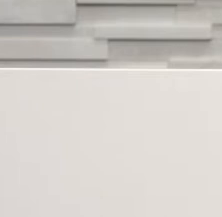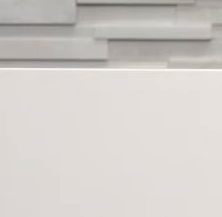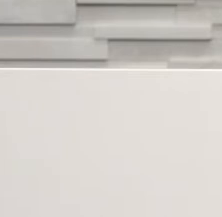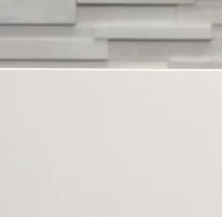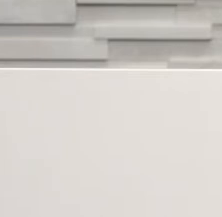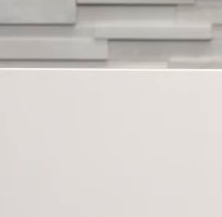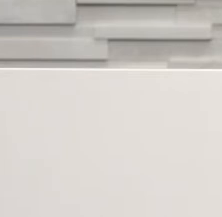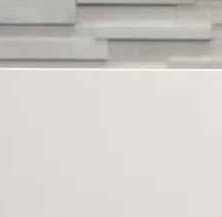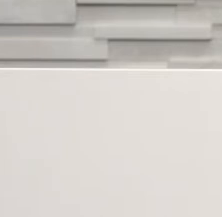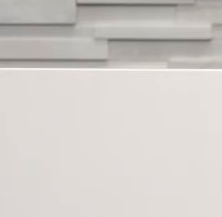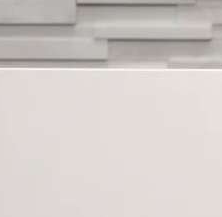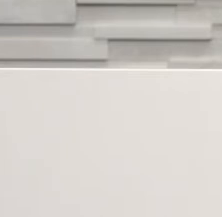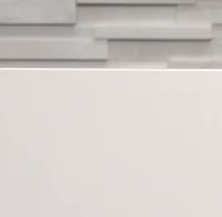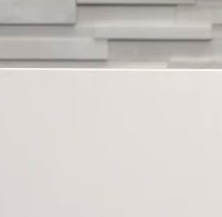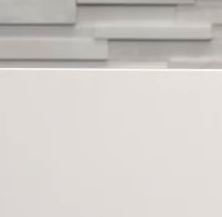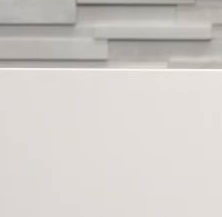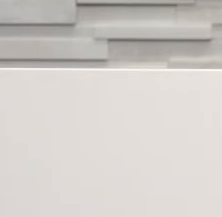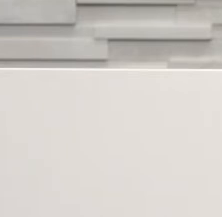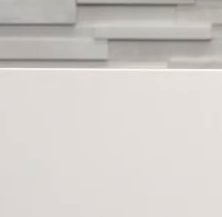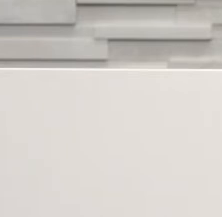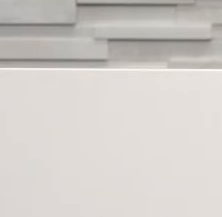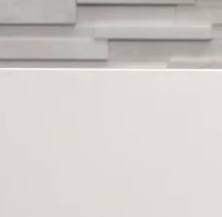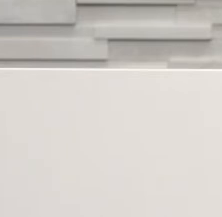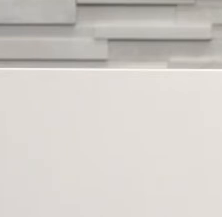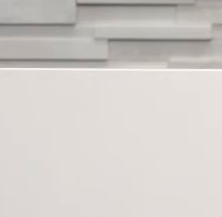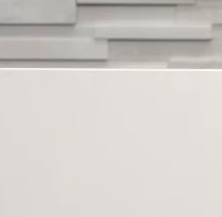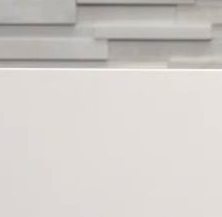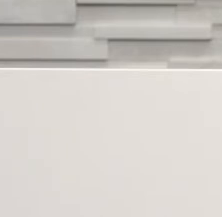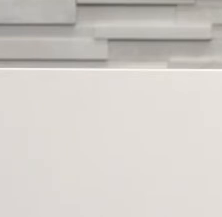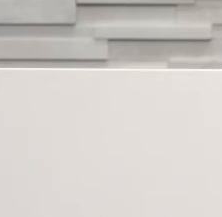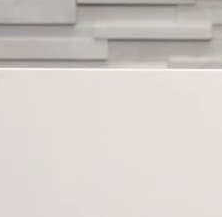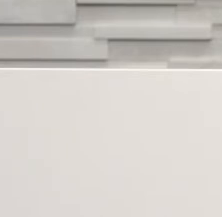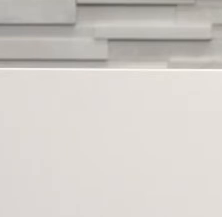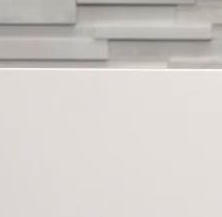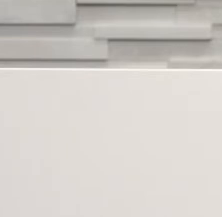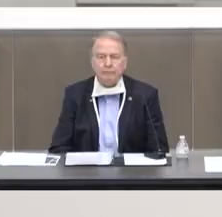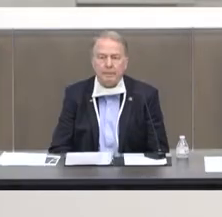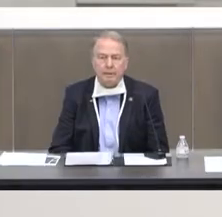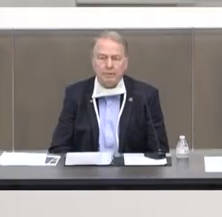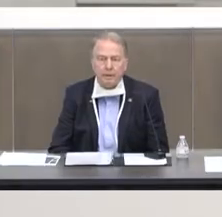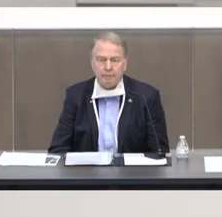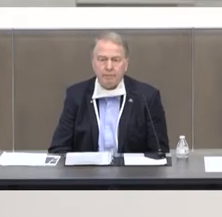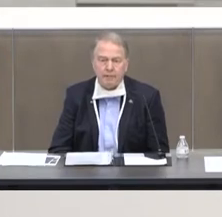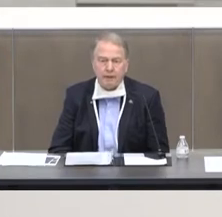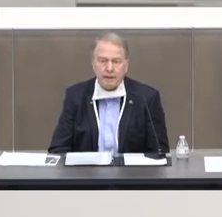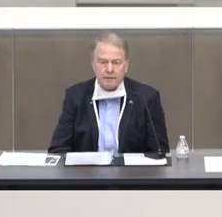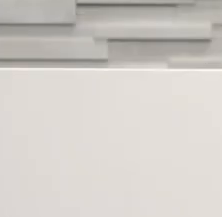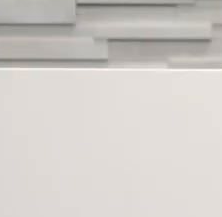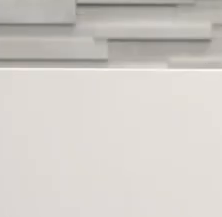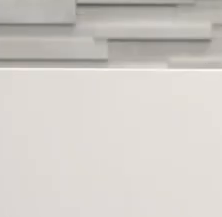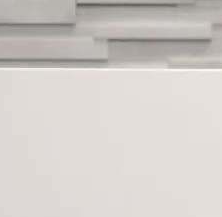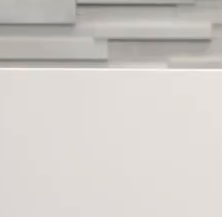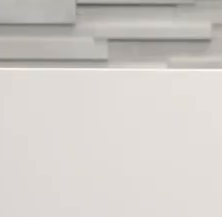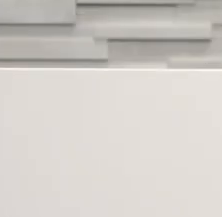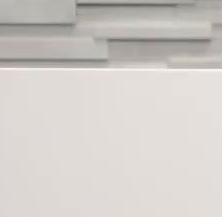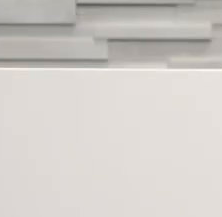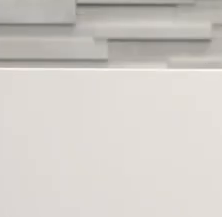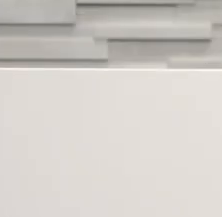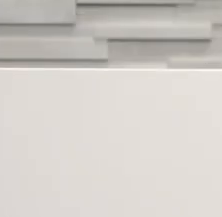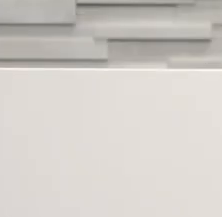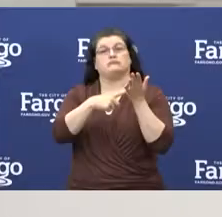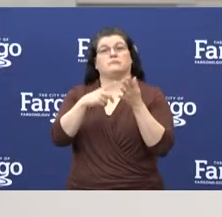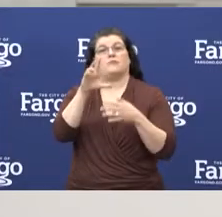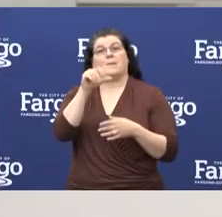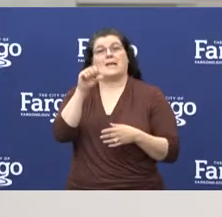COVID-19. So thank you for watching and participating. We're going to first have Desi Fleming talk from the Cass County Public Health Service.